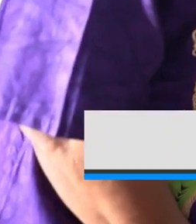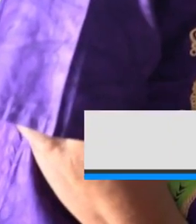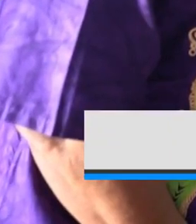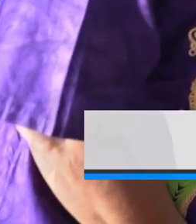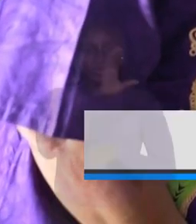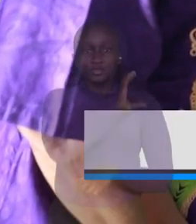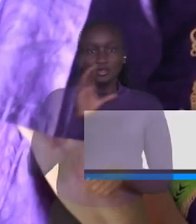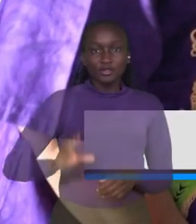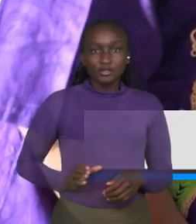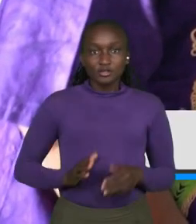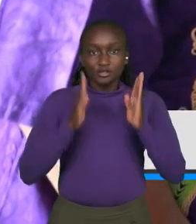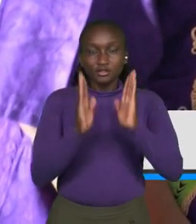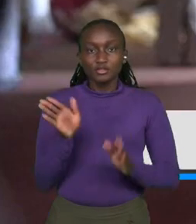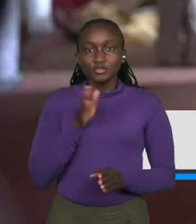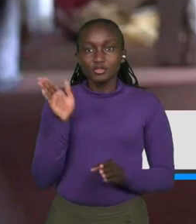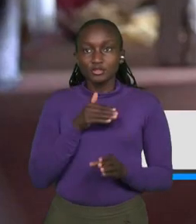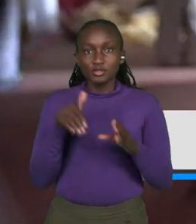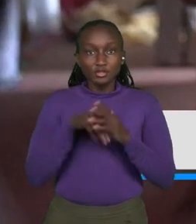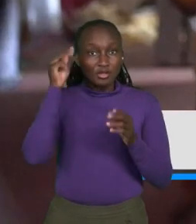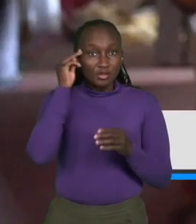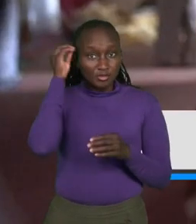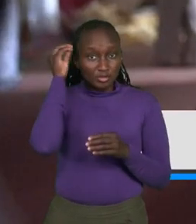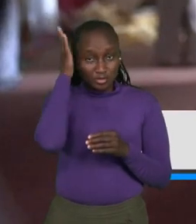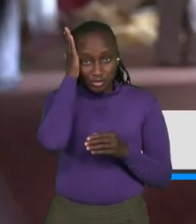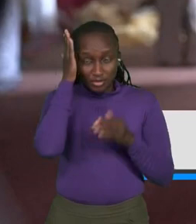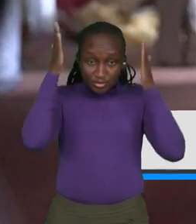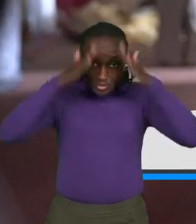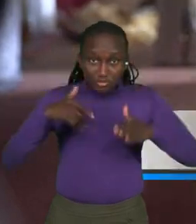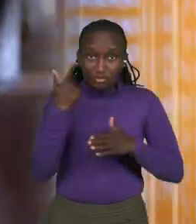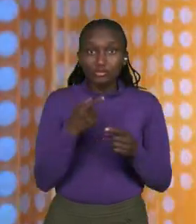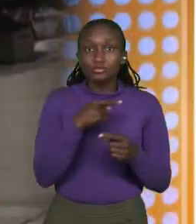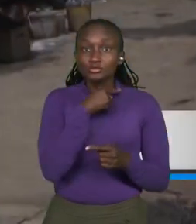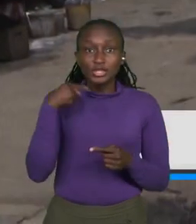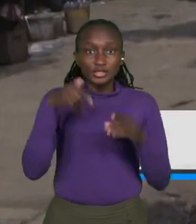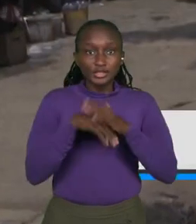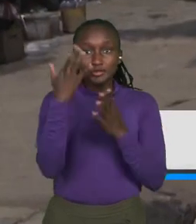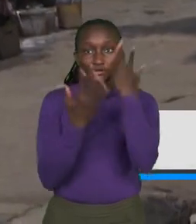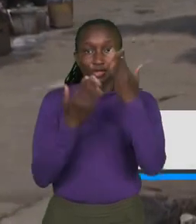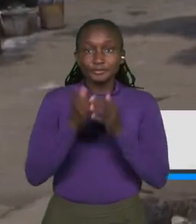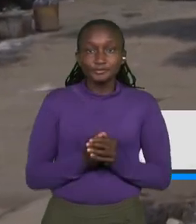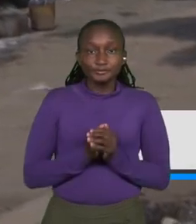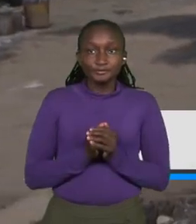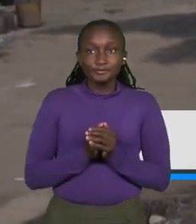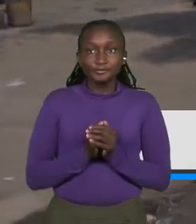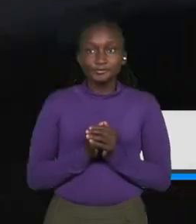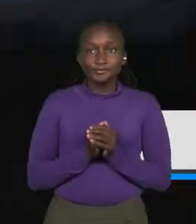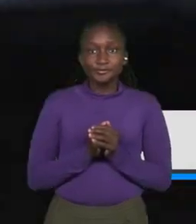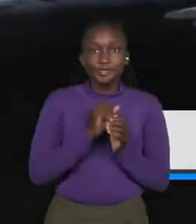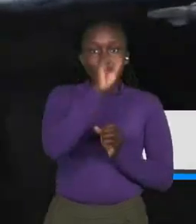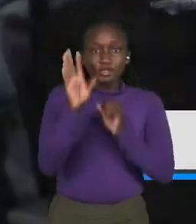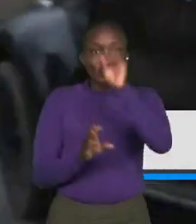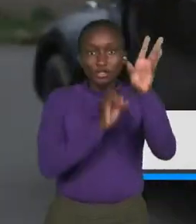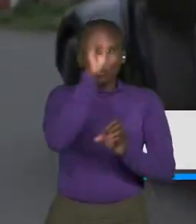Christian women at memorial for Muslim pupils killed in fire. The pimped-out Volkswagen Beetles